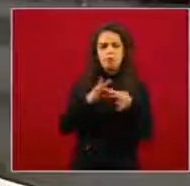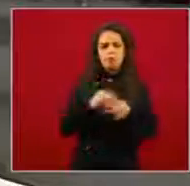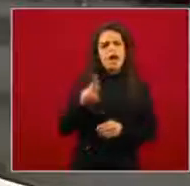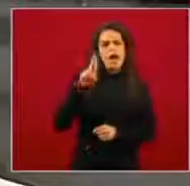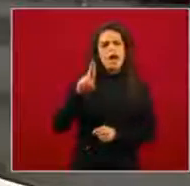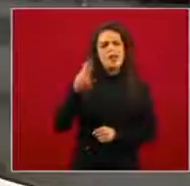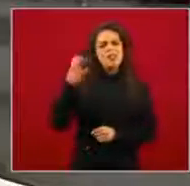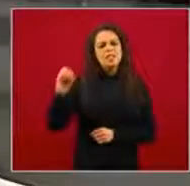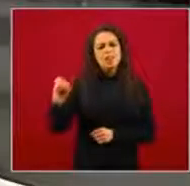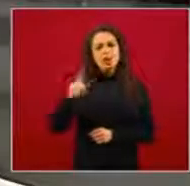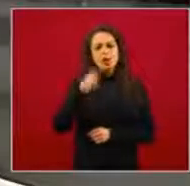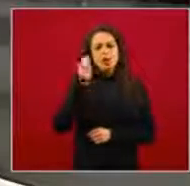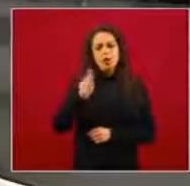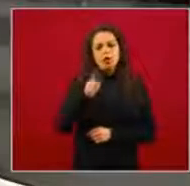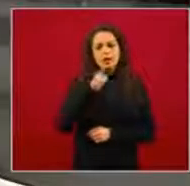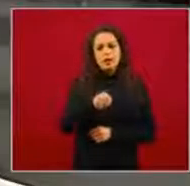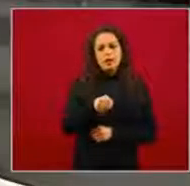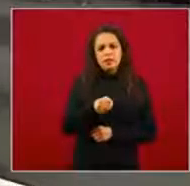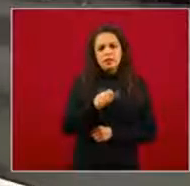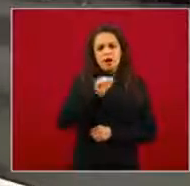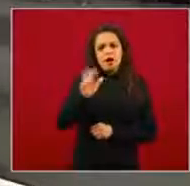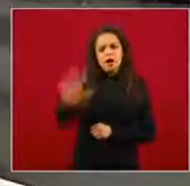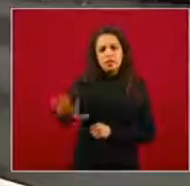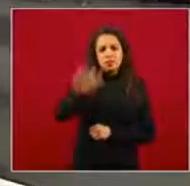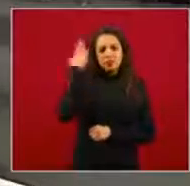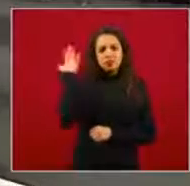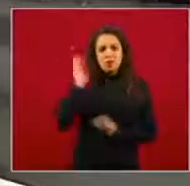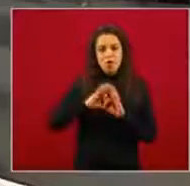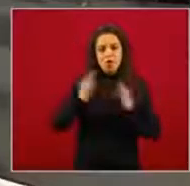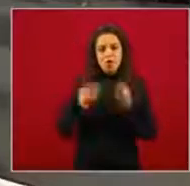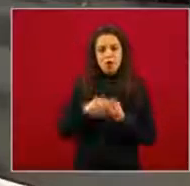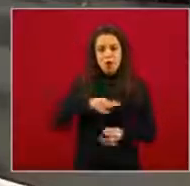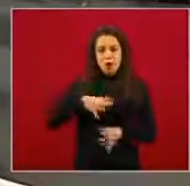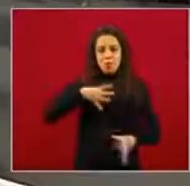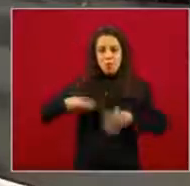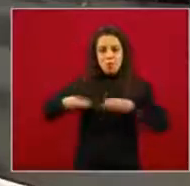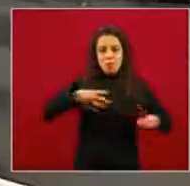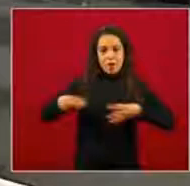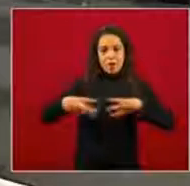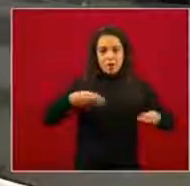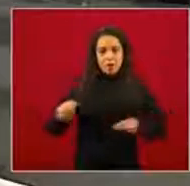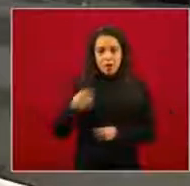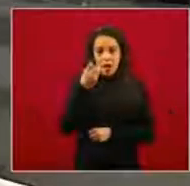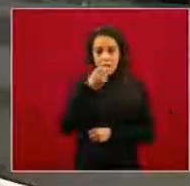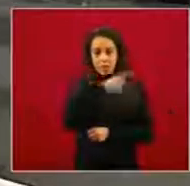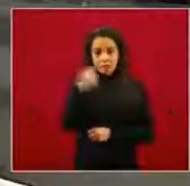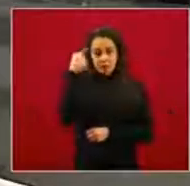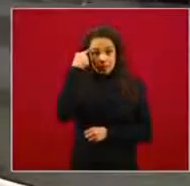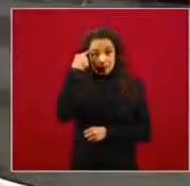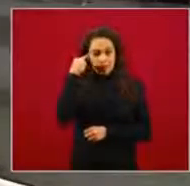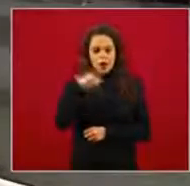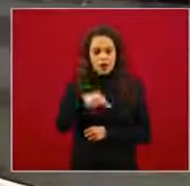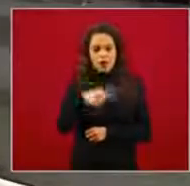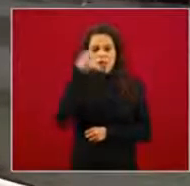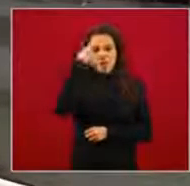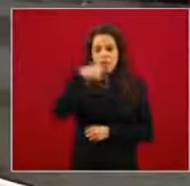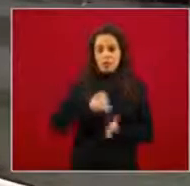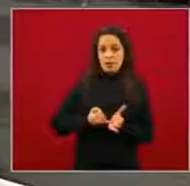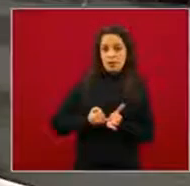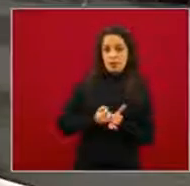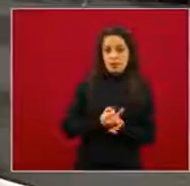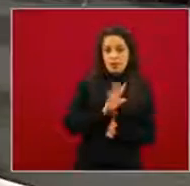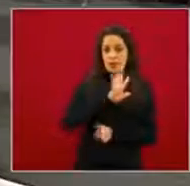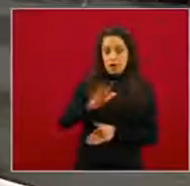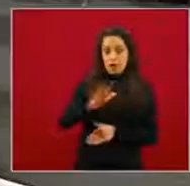about R0, this quantification of the transmission spread. Did we consider this